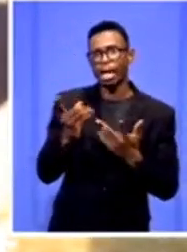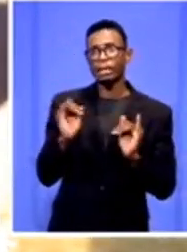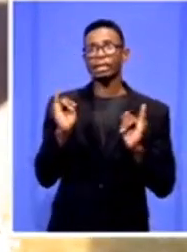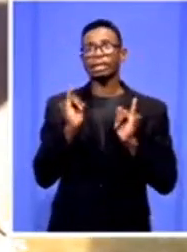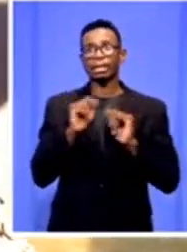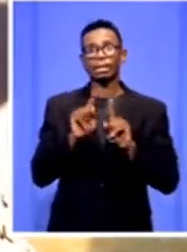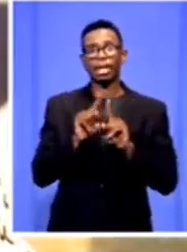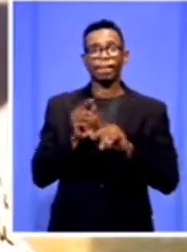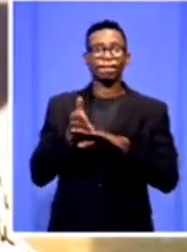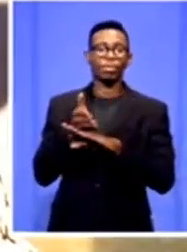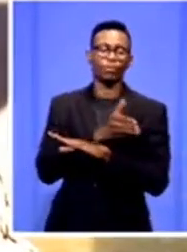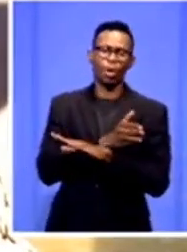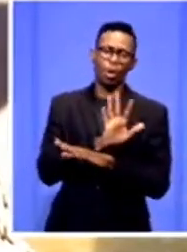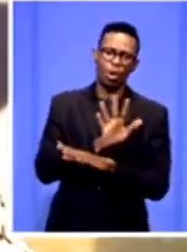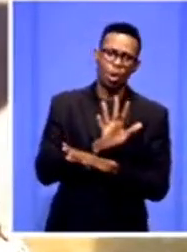were experienced.